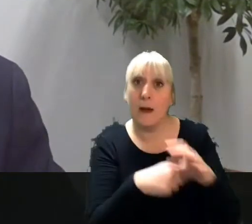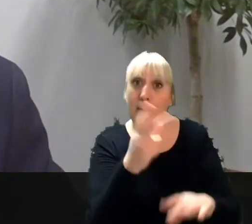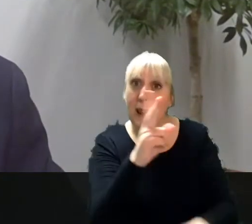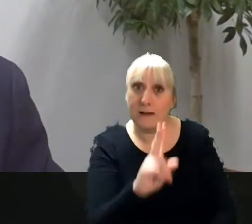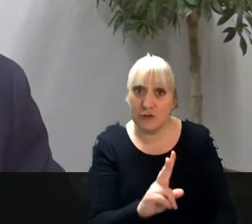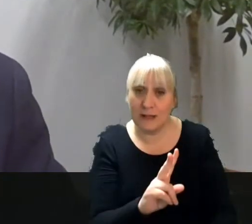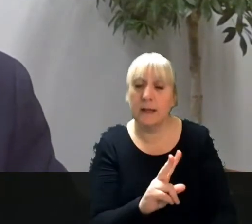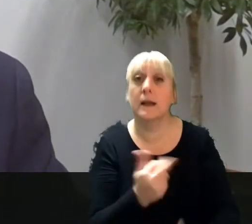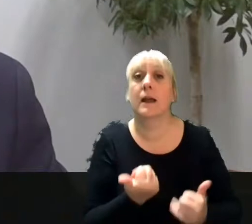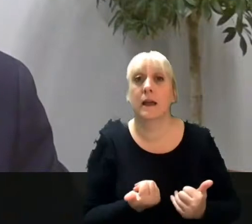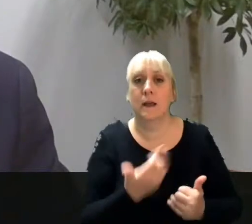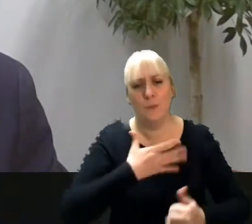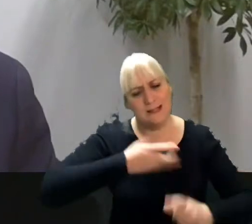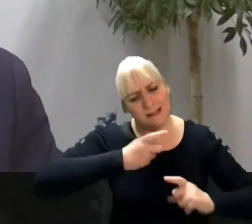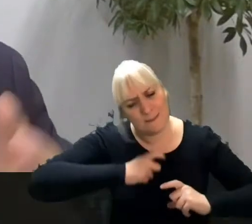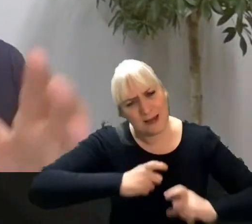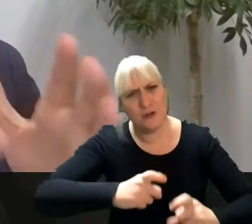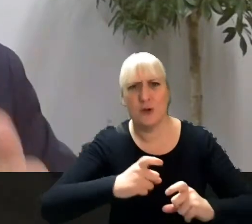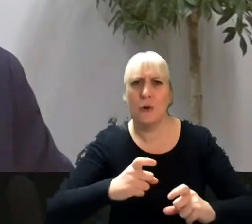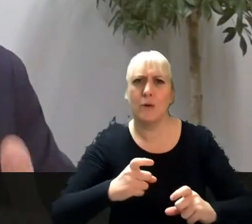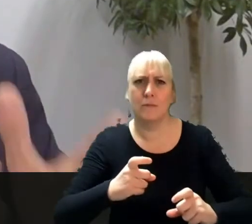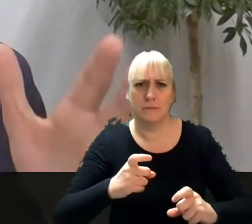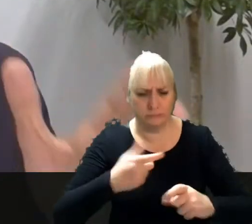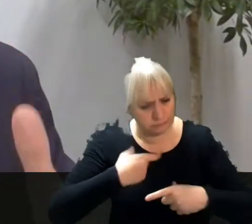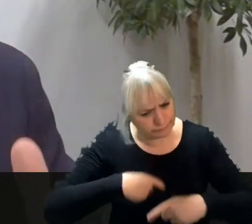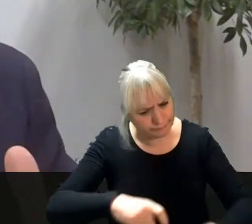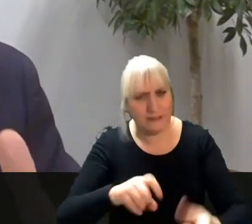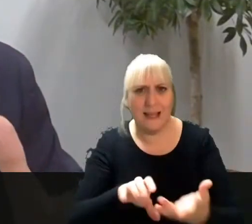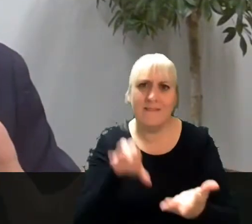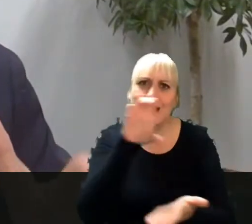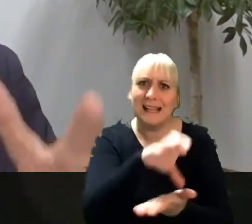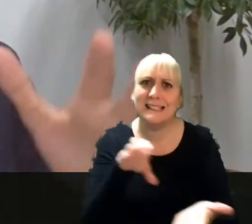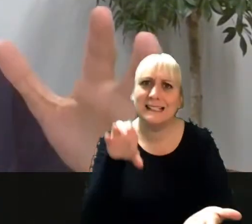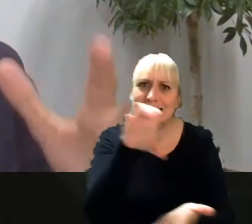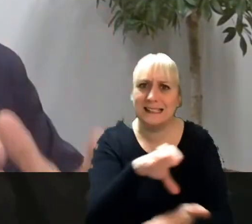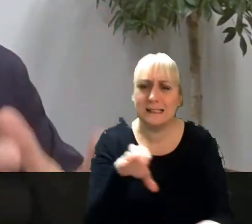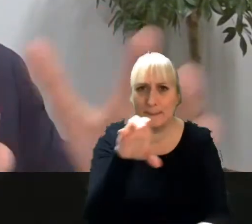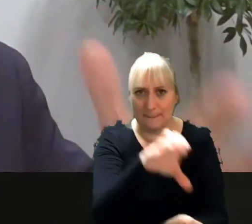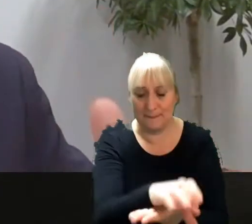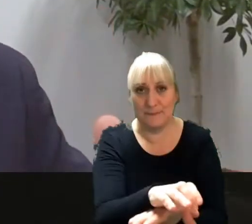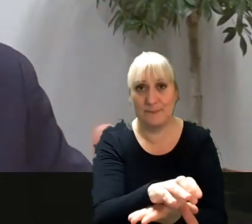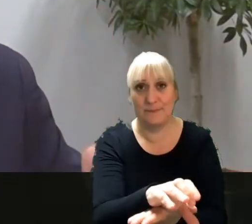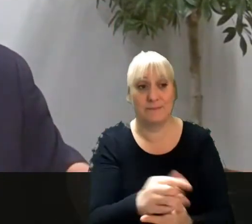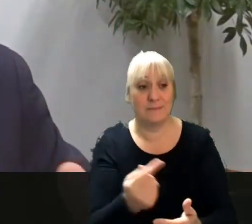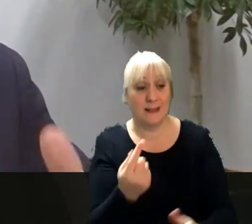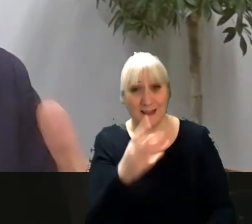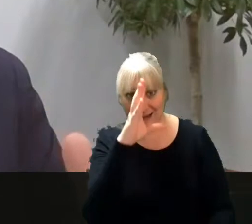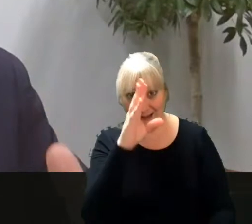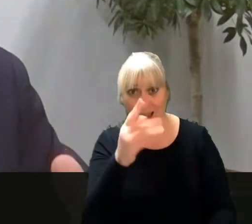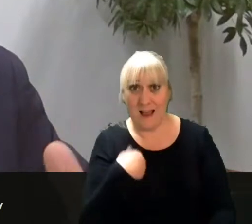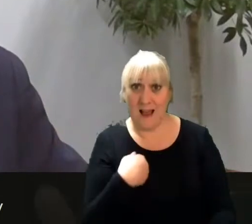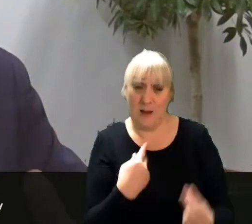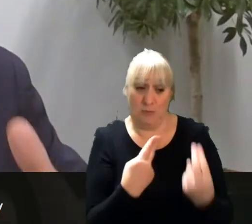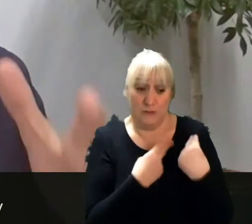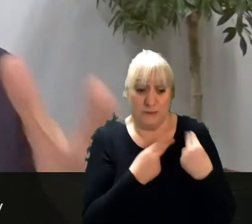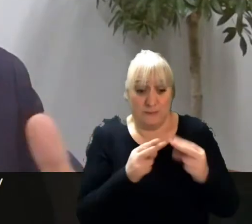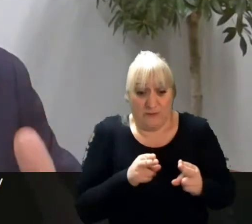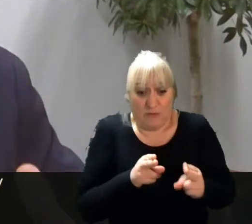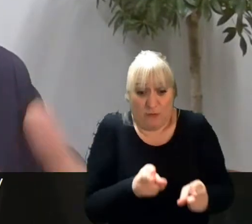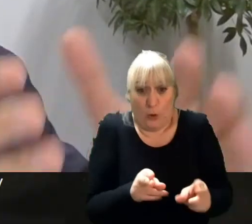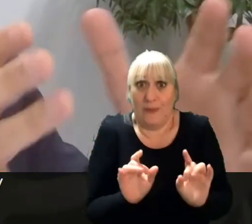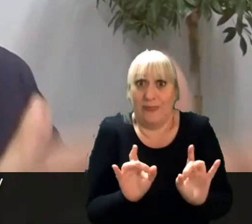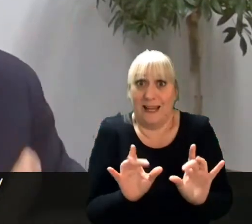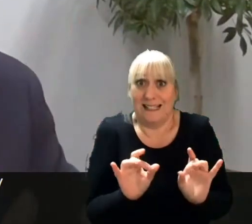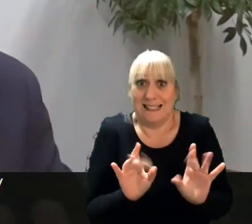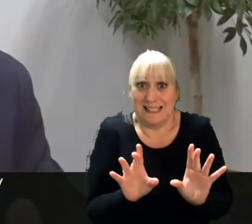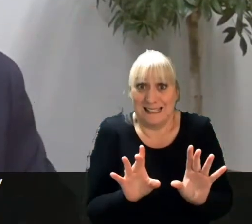we continue to invest. But here's the bad news. I'm only responsible for the road part of things, and 50% of the poor